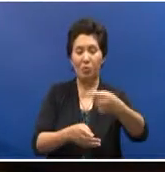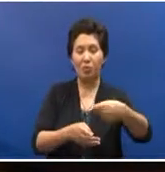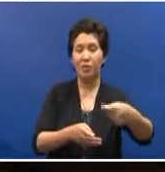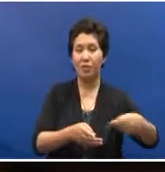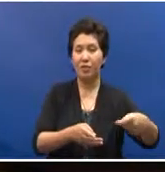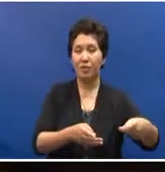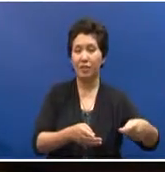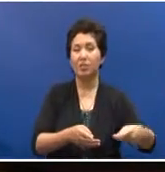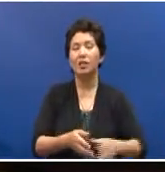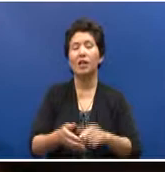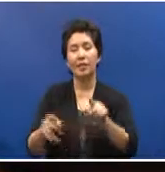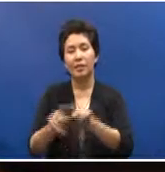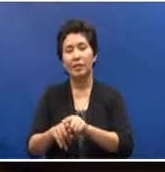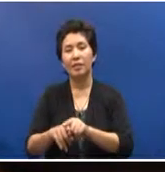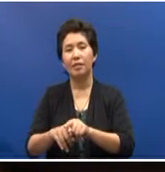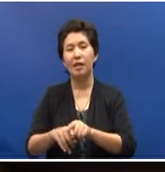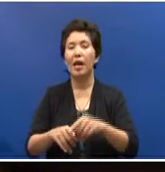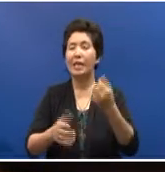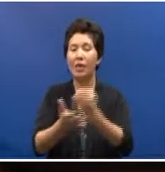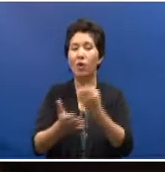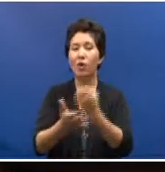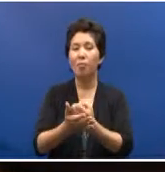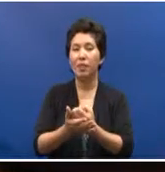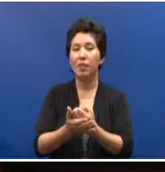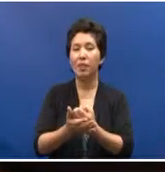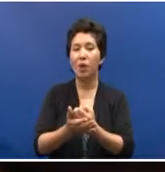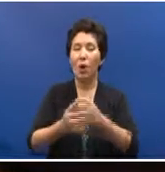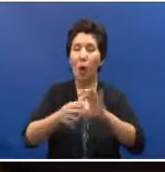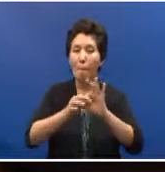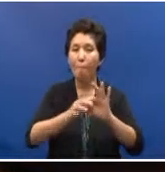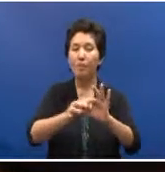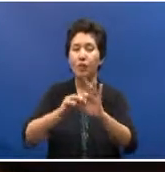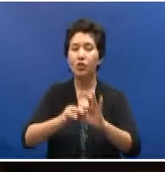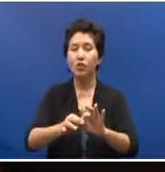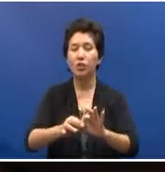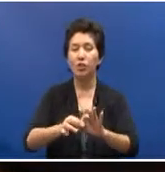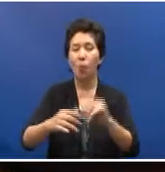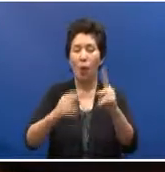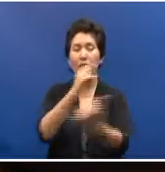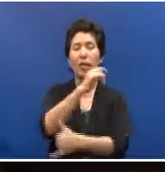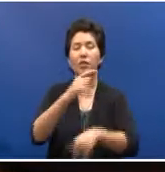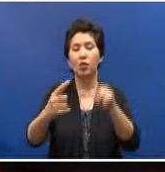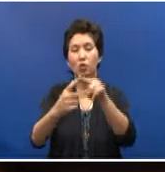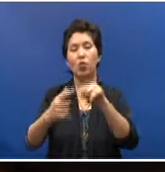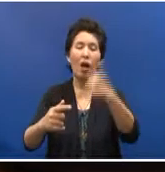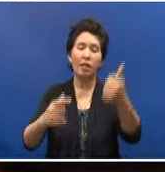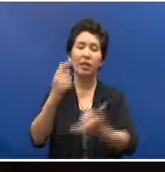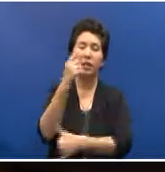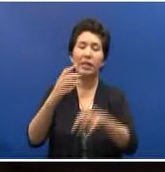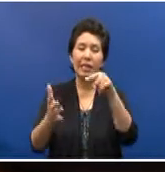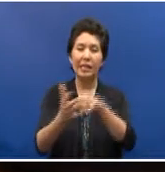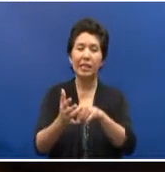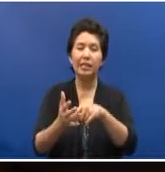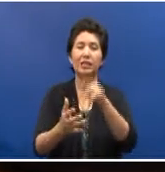the signature. Okay, we need to have the economic cooperation with one country to the other country. But in